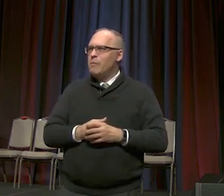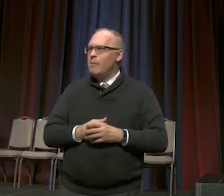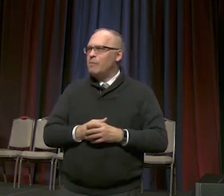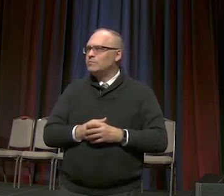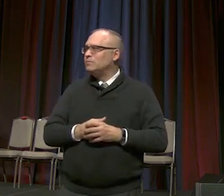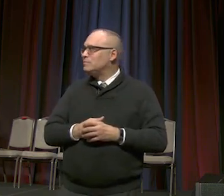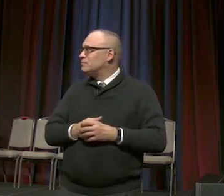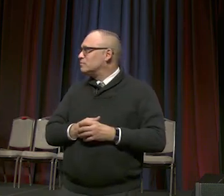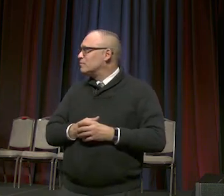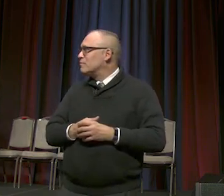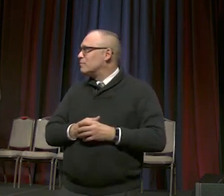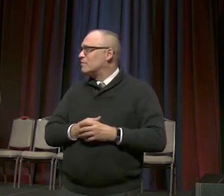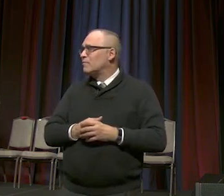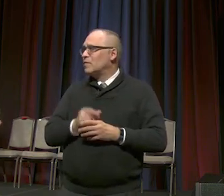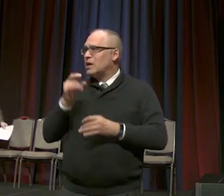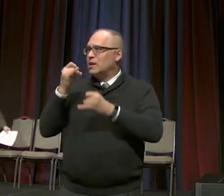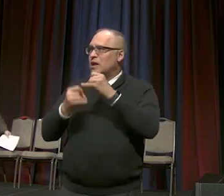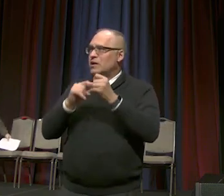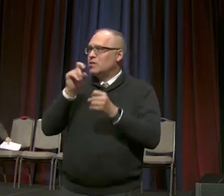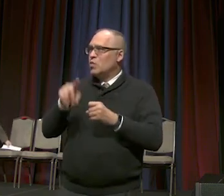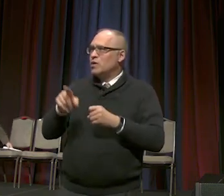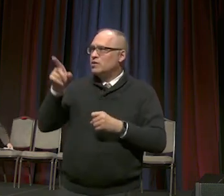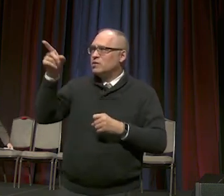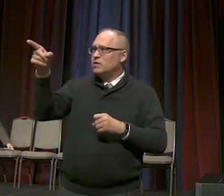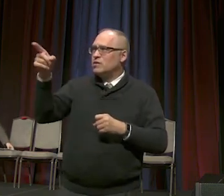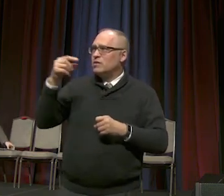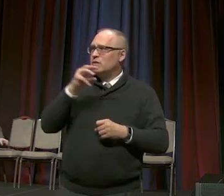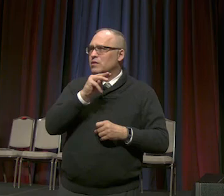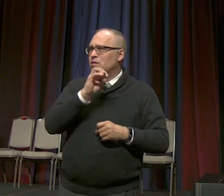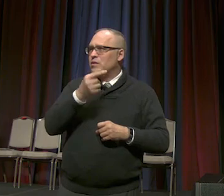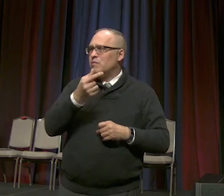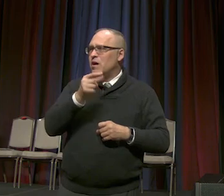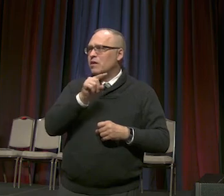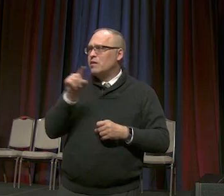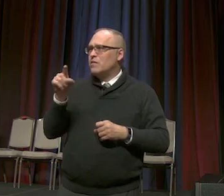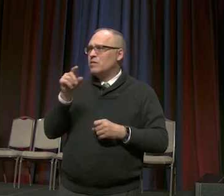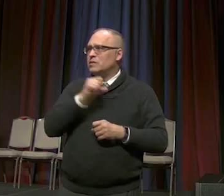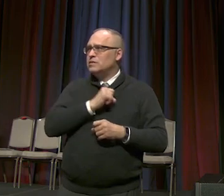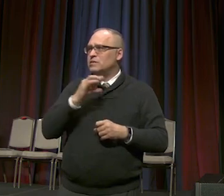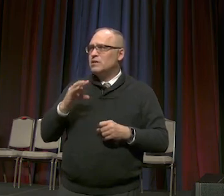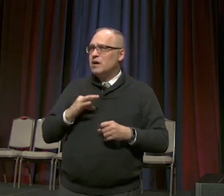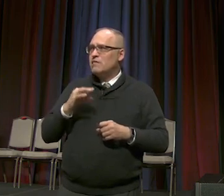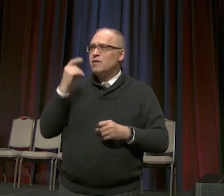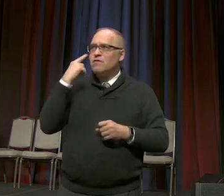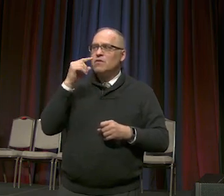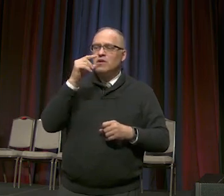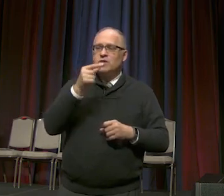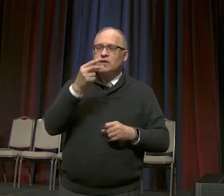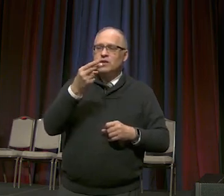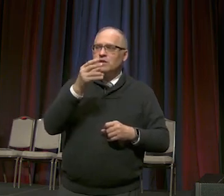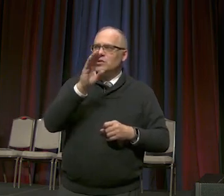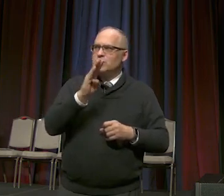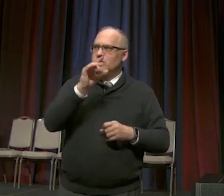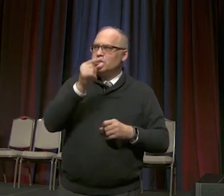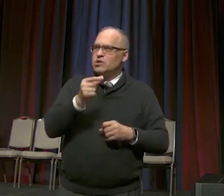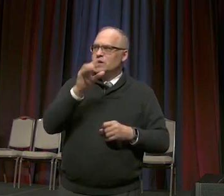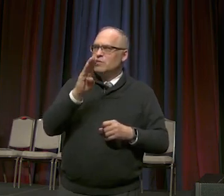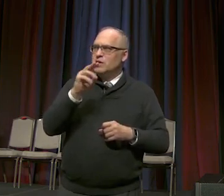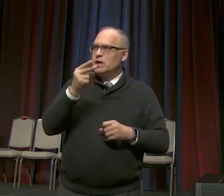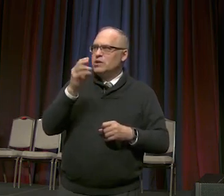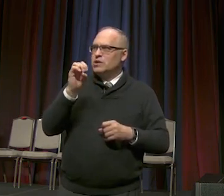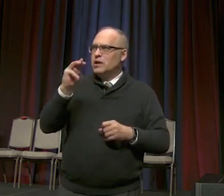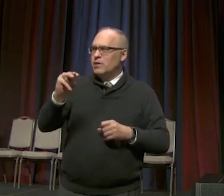I think this will be our last question. Go ahead. Hi, Meg Glossier, staff at the General Board of Higher Education and Ministry, and this is a question for